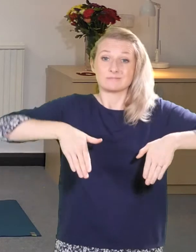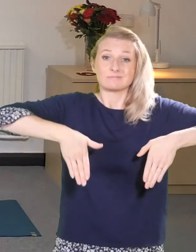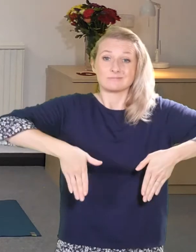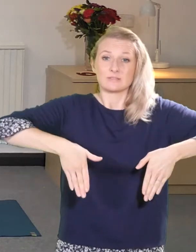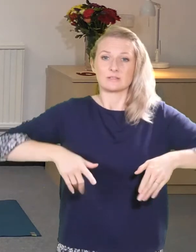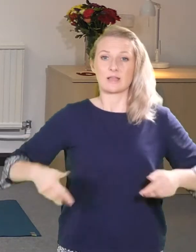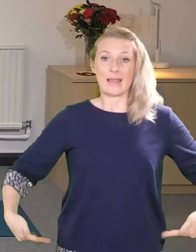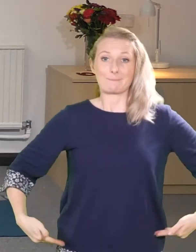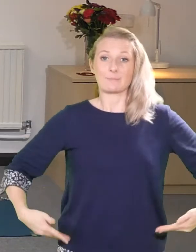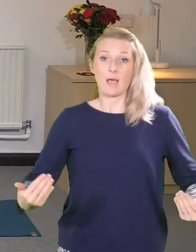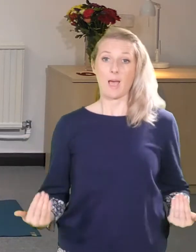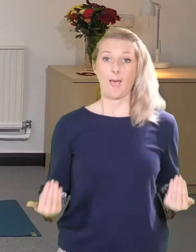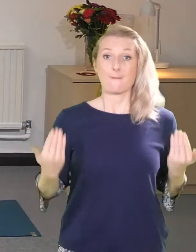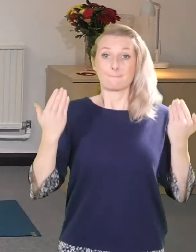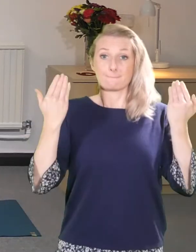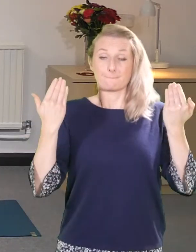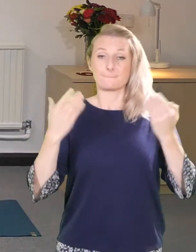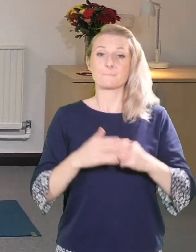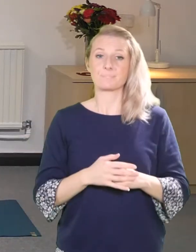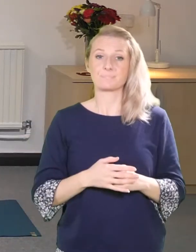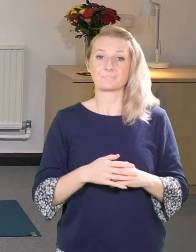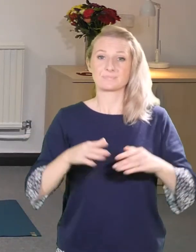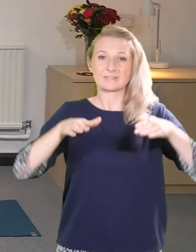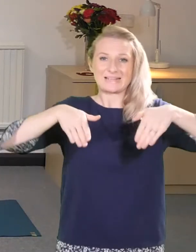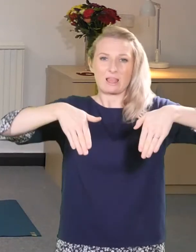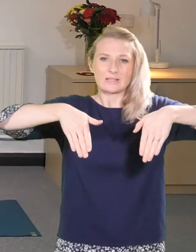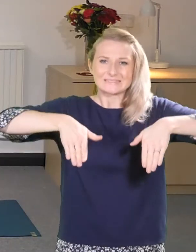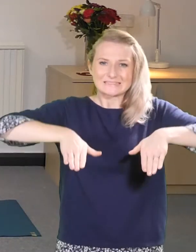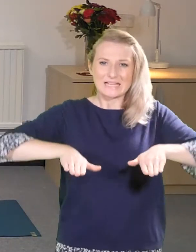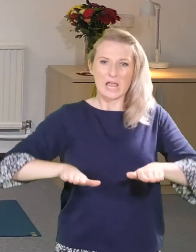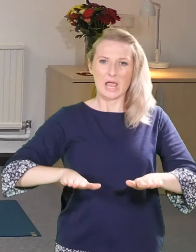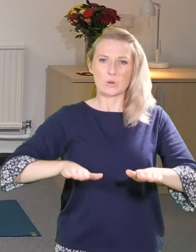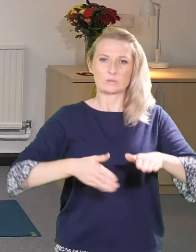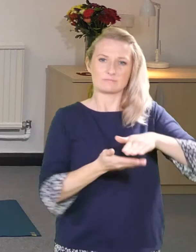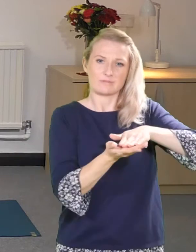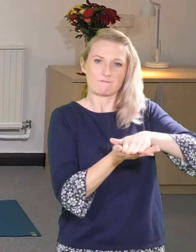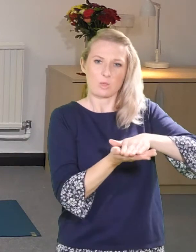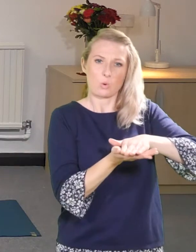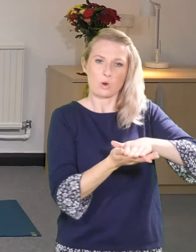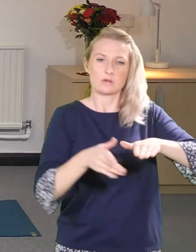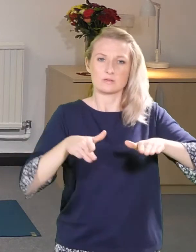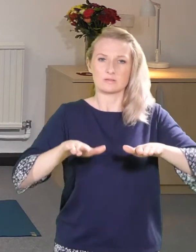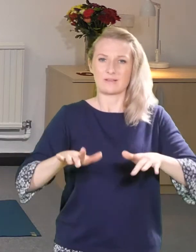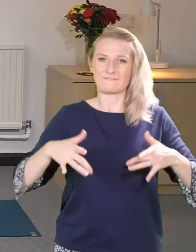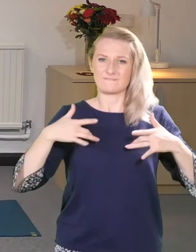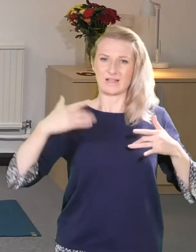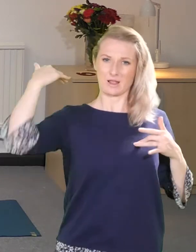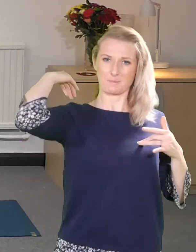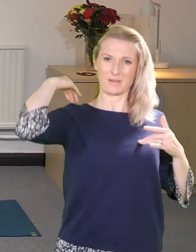hips up, bring the heels down towards the floor, and lengthen through your